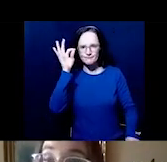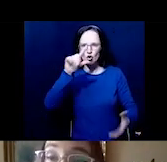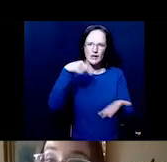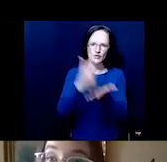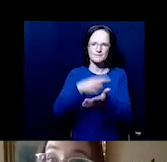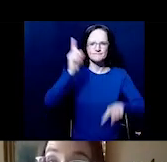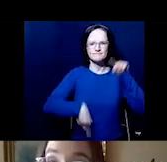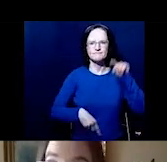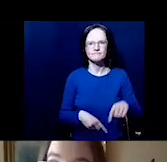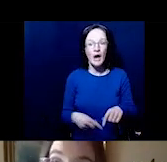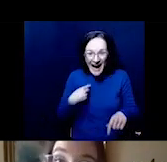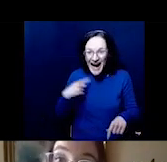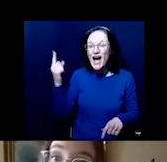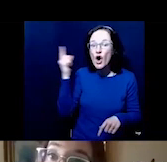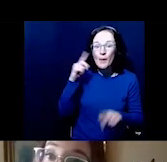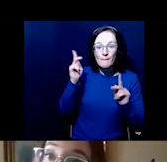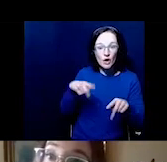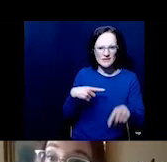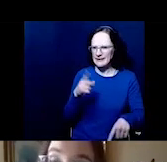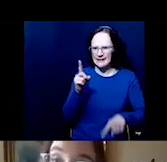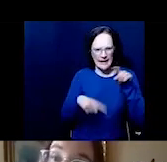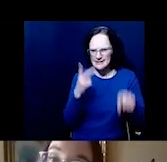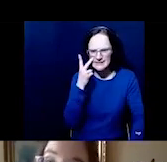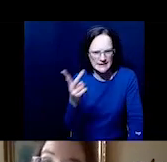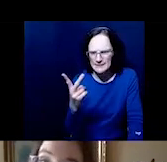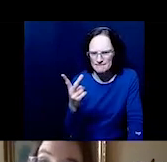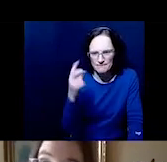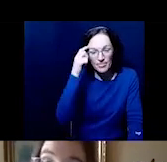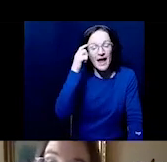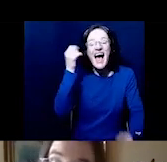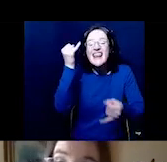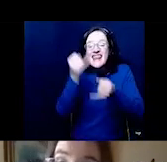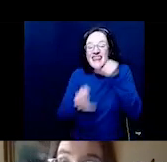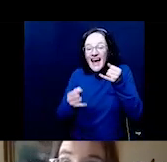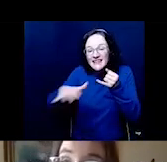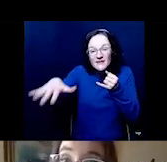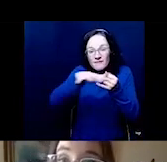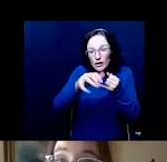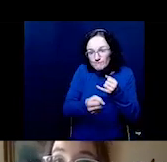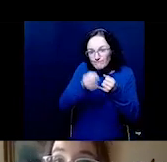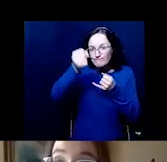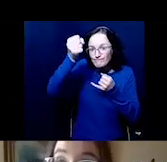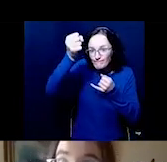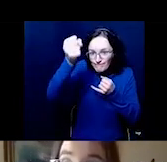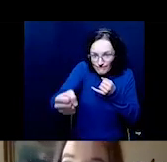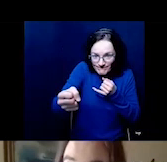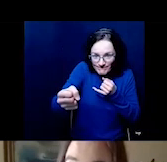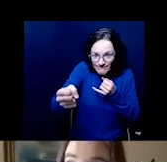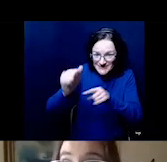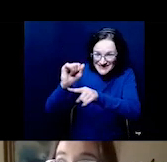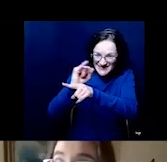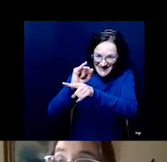story of someone who couldn't see, and their last field placement didn't take that into consideration. So when he failed his last